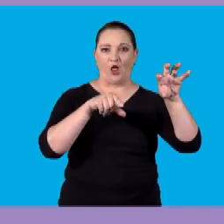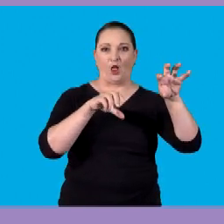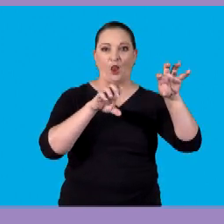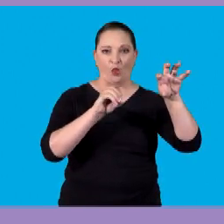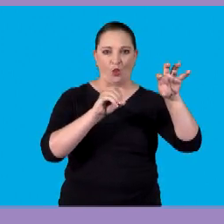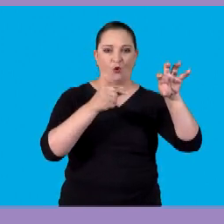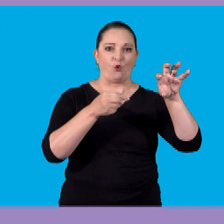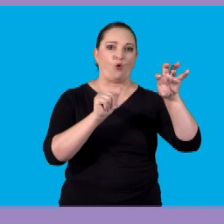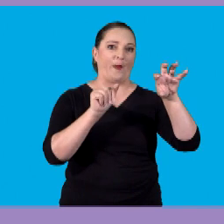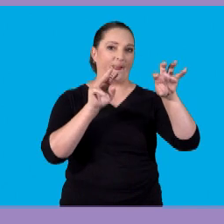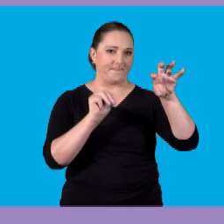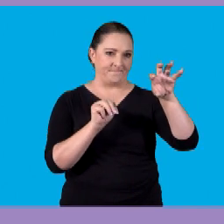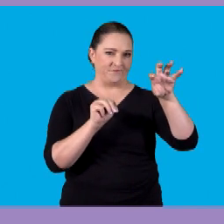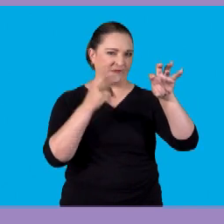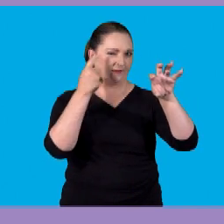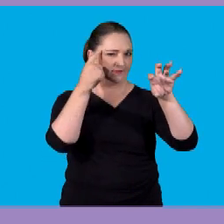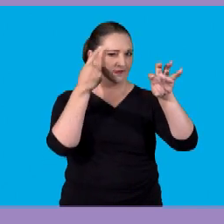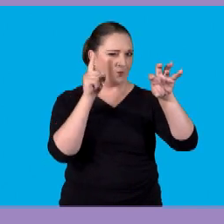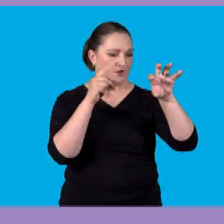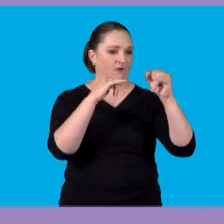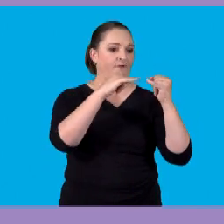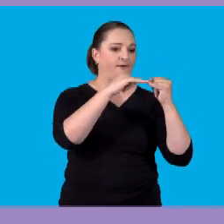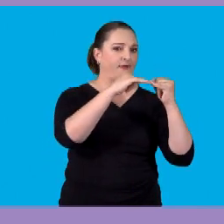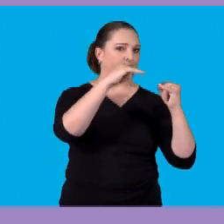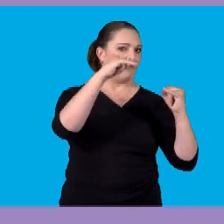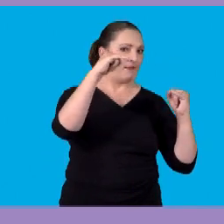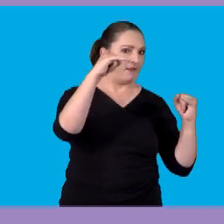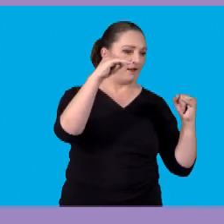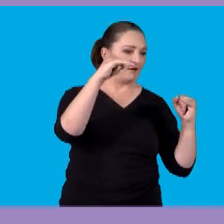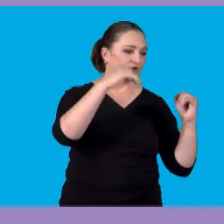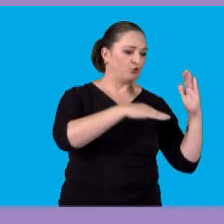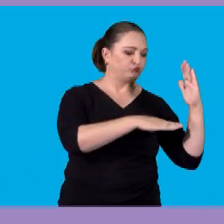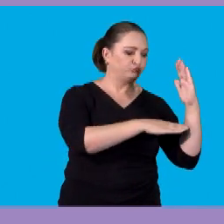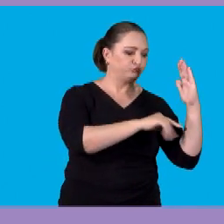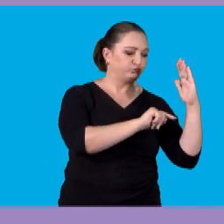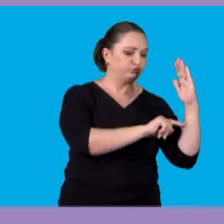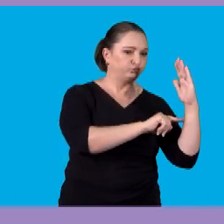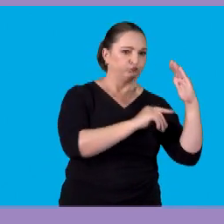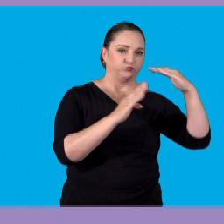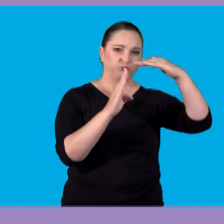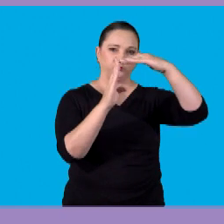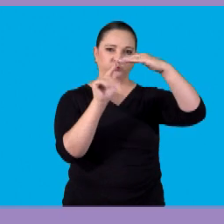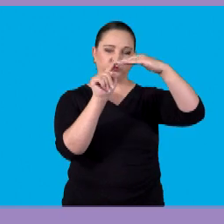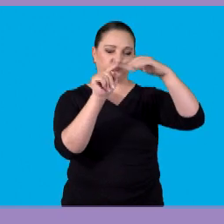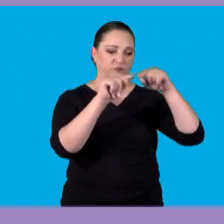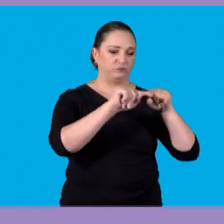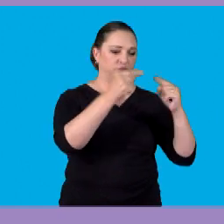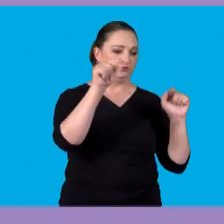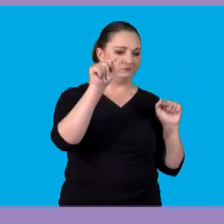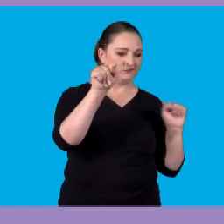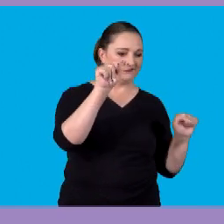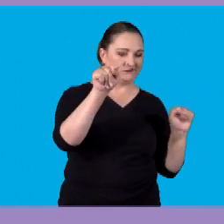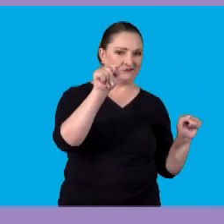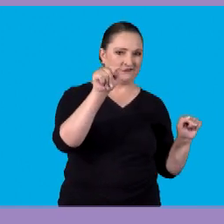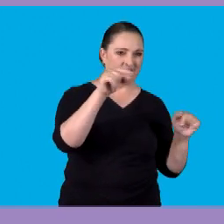And when we are thinking of the diagonal, now remember, a diagonal is a line that goes from one vertex of a polygon